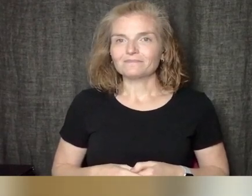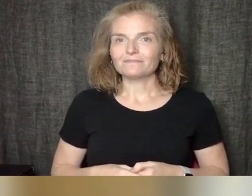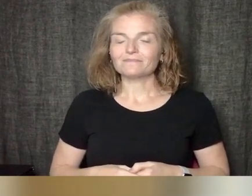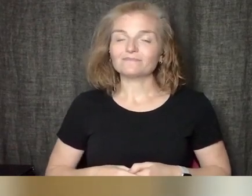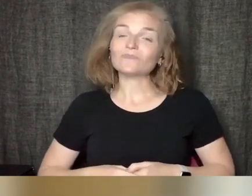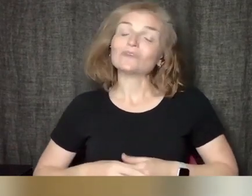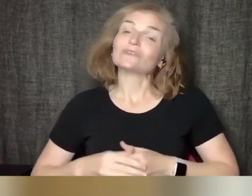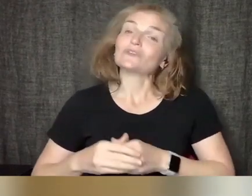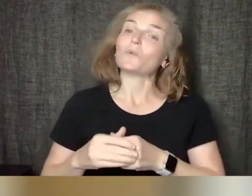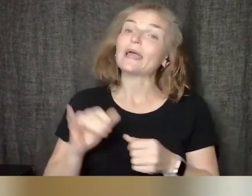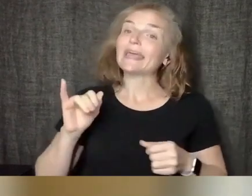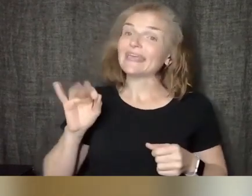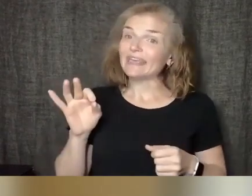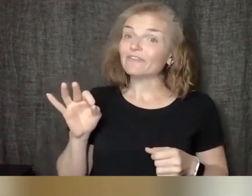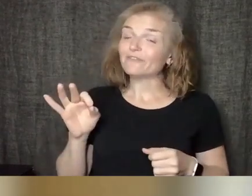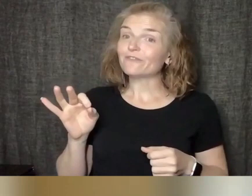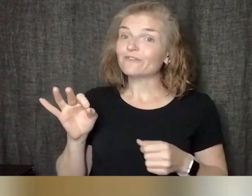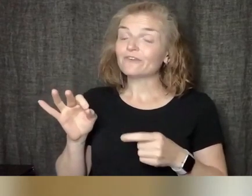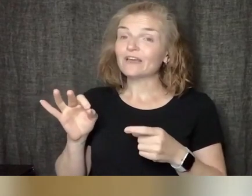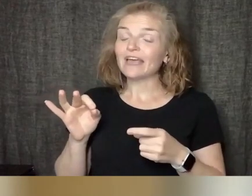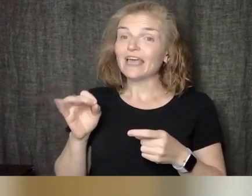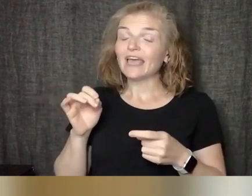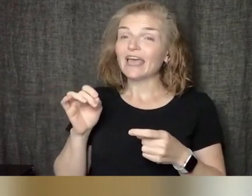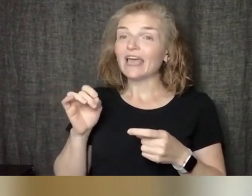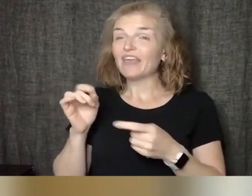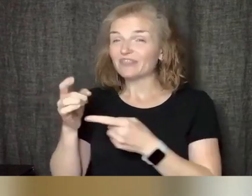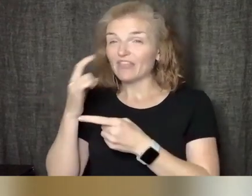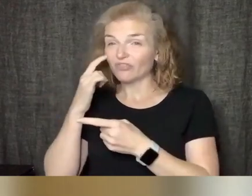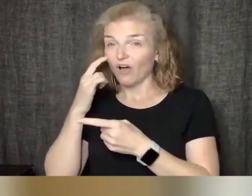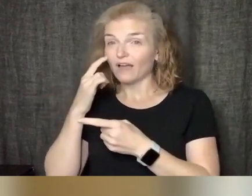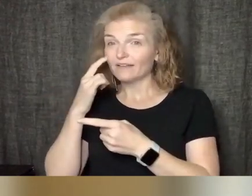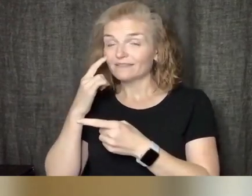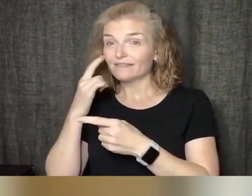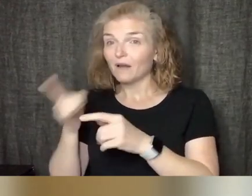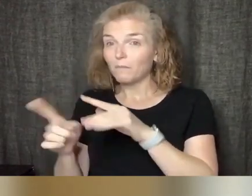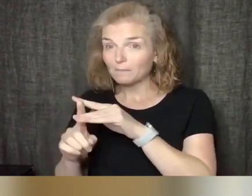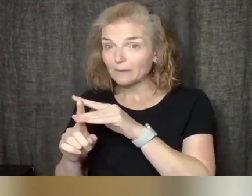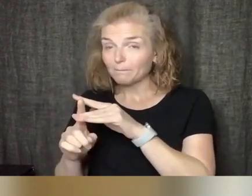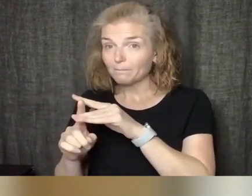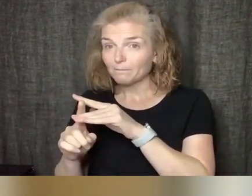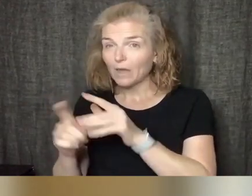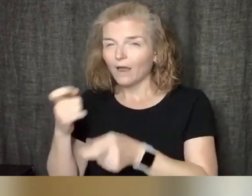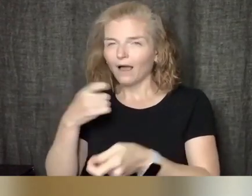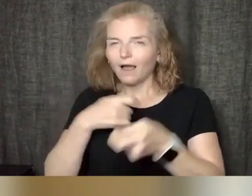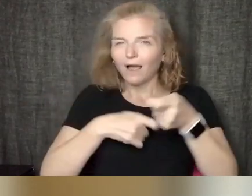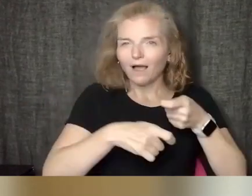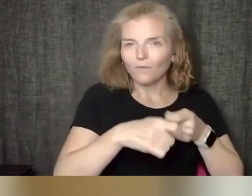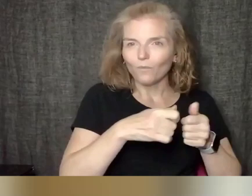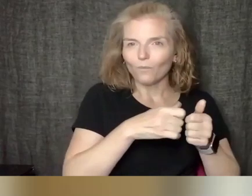So if an alternative thought comes to mind, just dwell with that alternative thought for a moment or two.